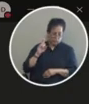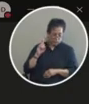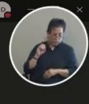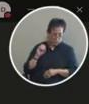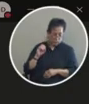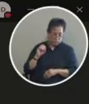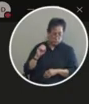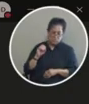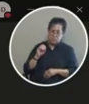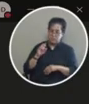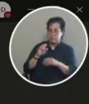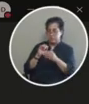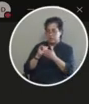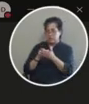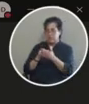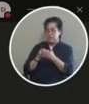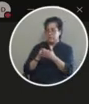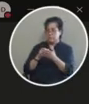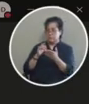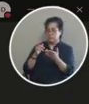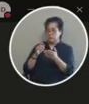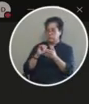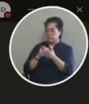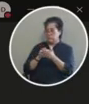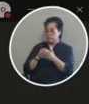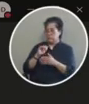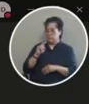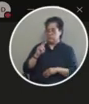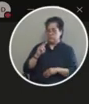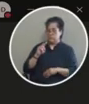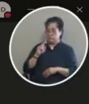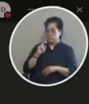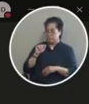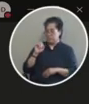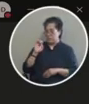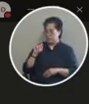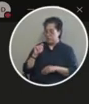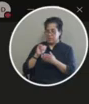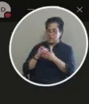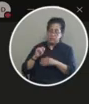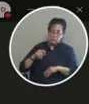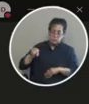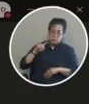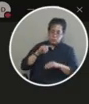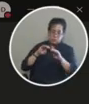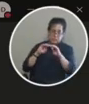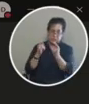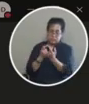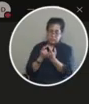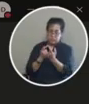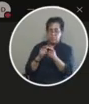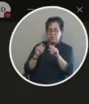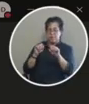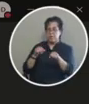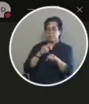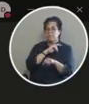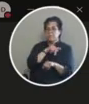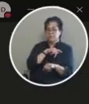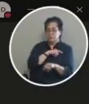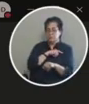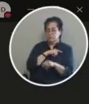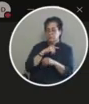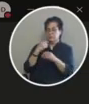which could be considered an ultra-virus act for which all of you as councilmen could be personally